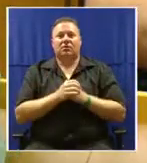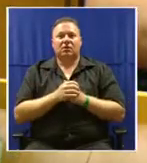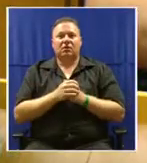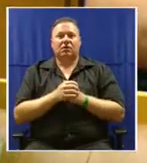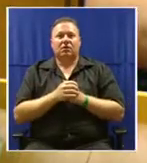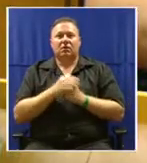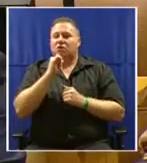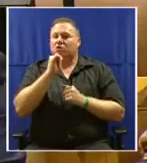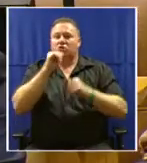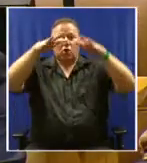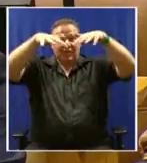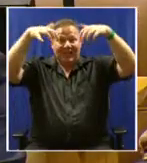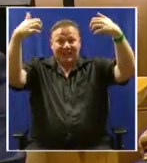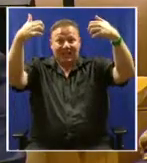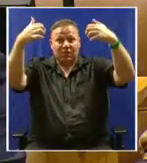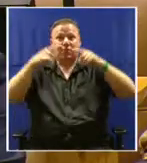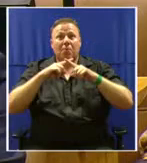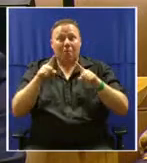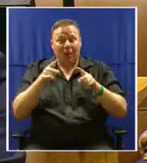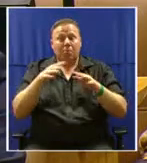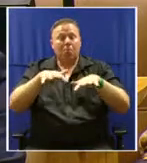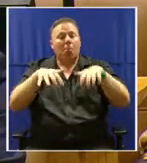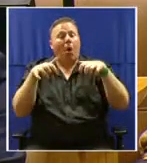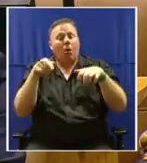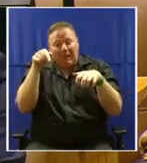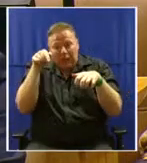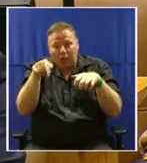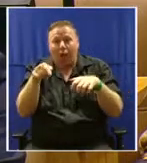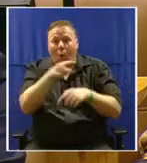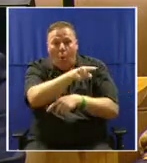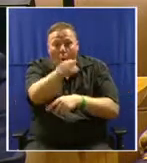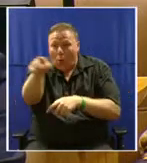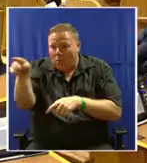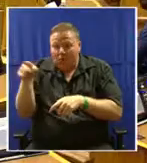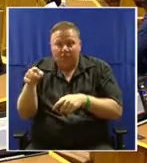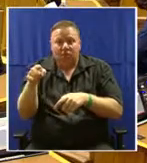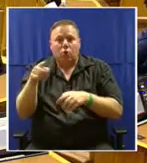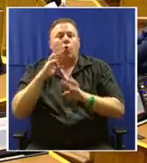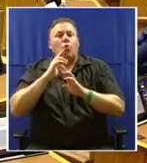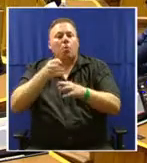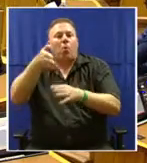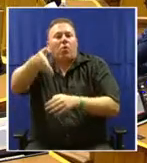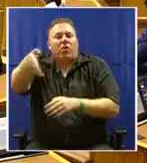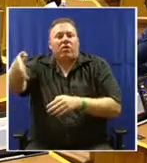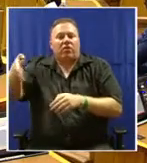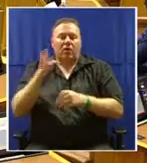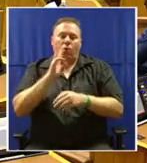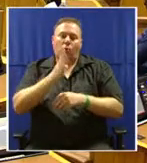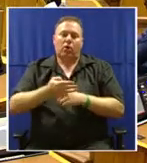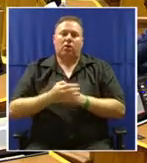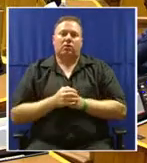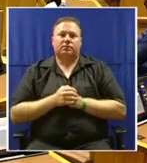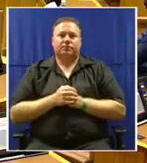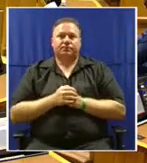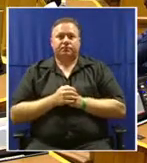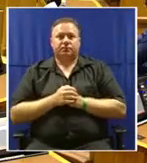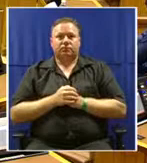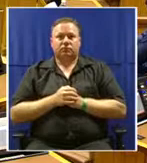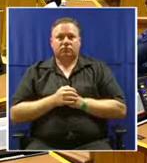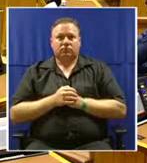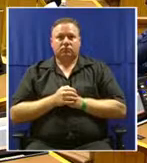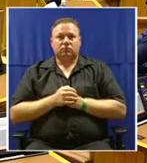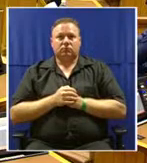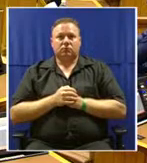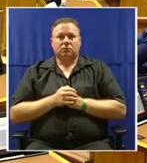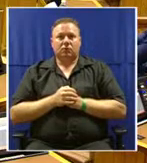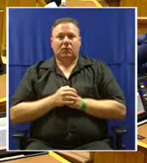Not to the executive, but to this parliament, to all of you sitting here, it will report. When reports started